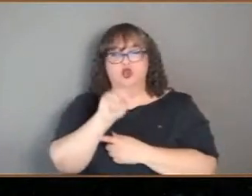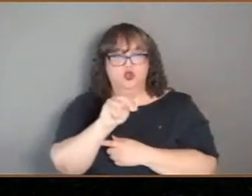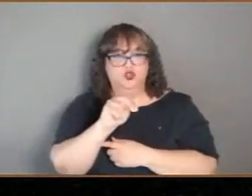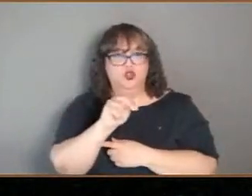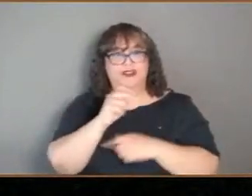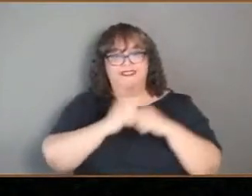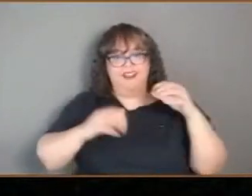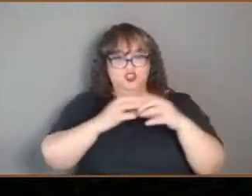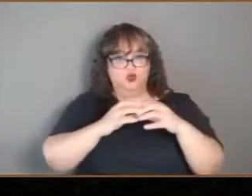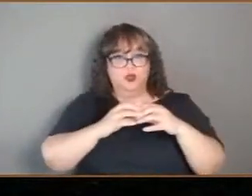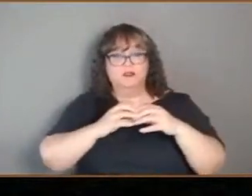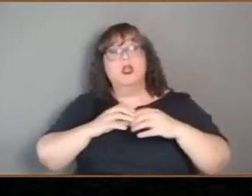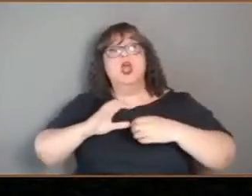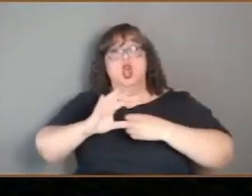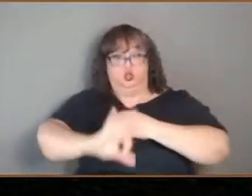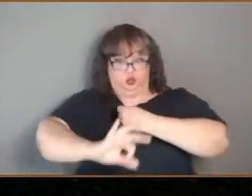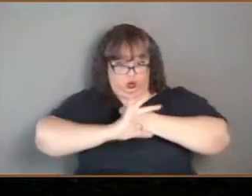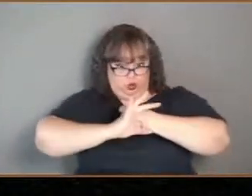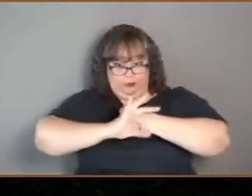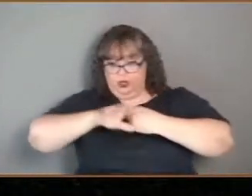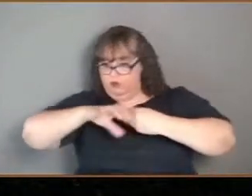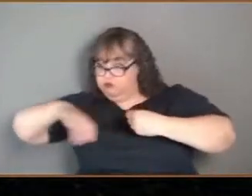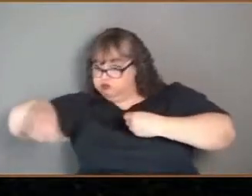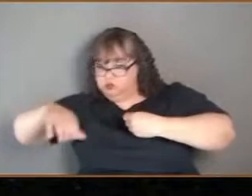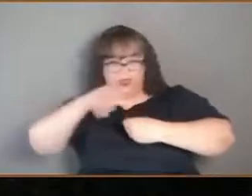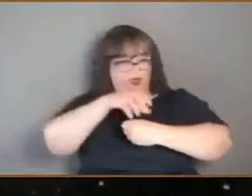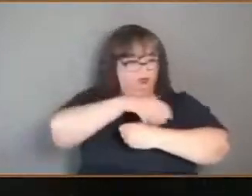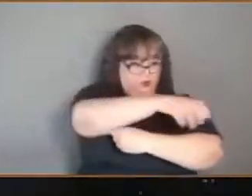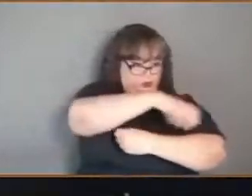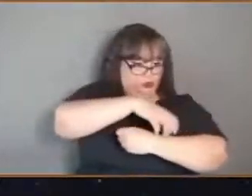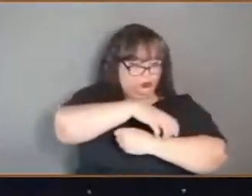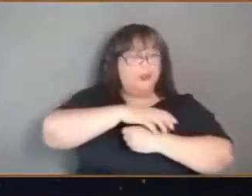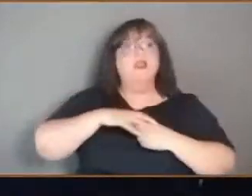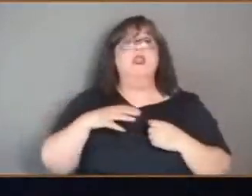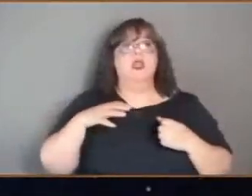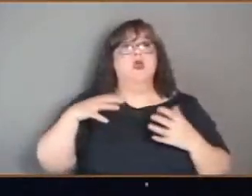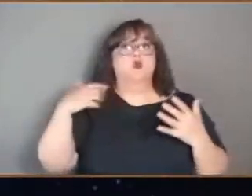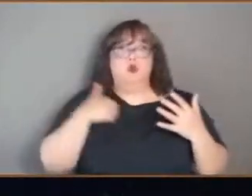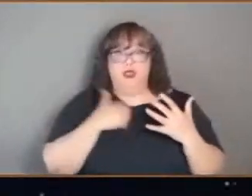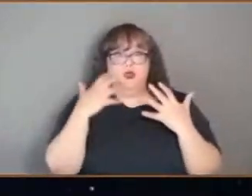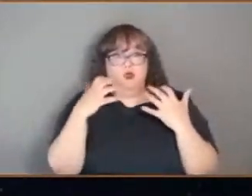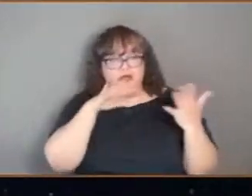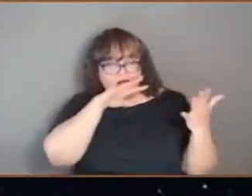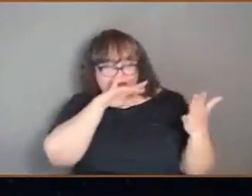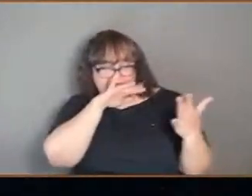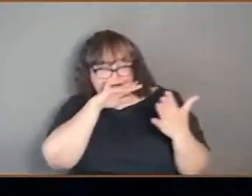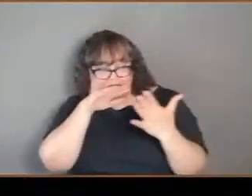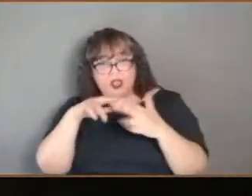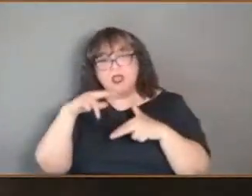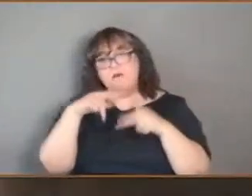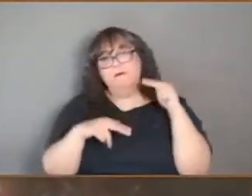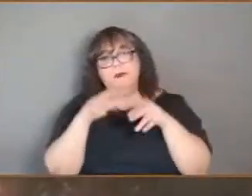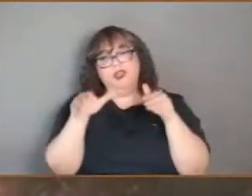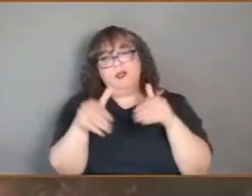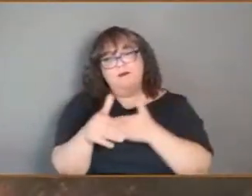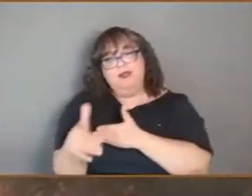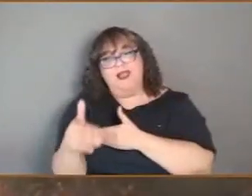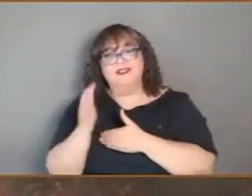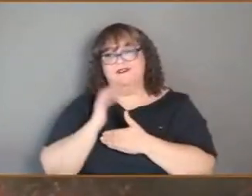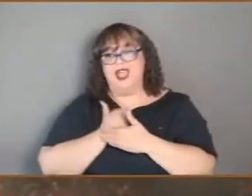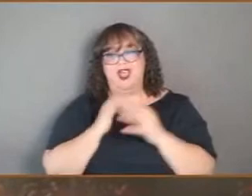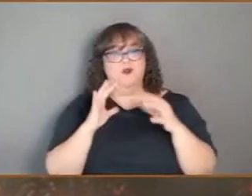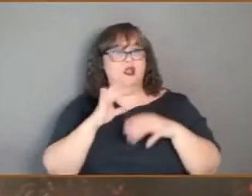one that's ahead of Jupiter and another that's behind Jupiter. And we want to go and look at these building blocks of the planets, the ones that didn't